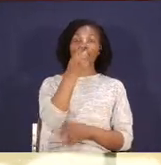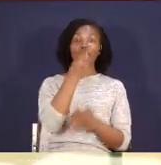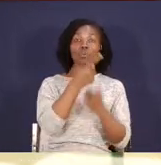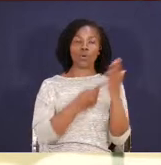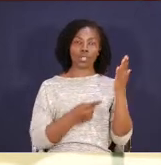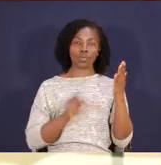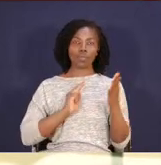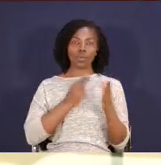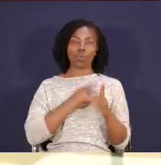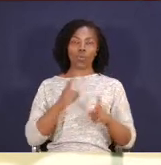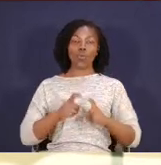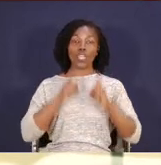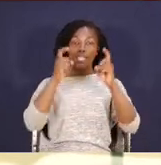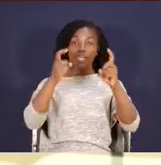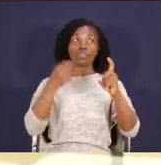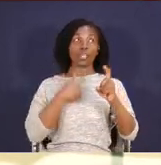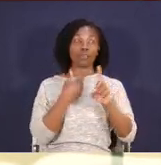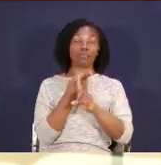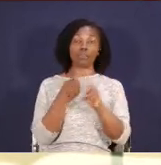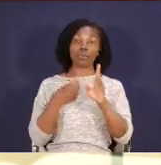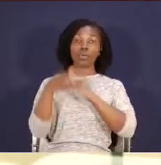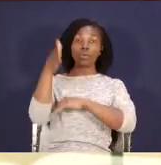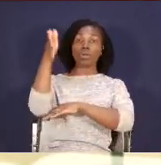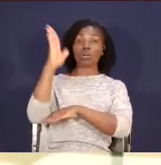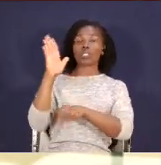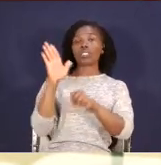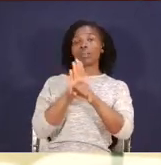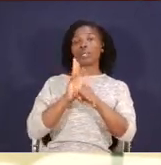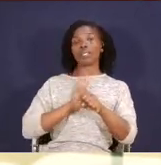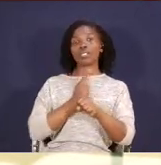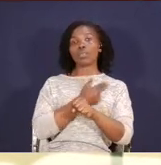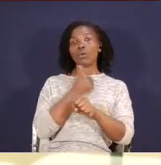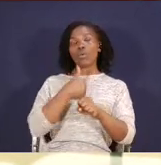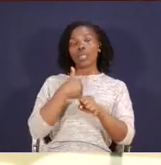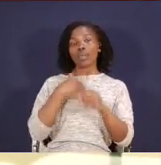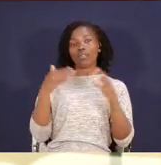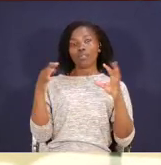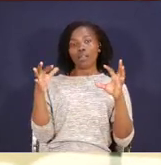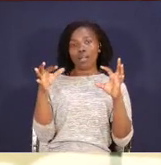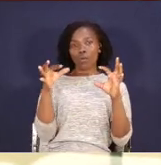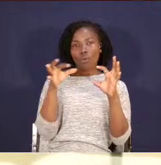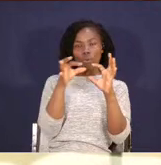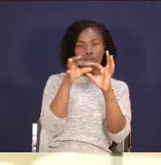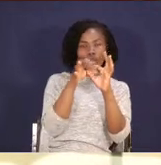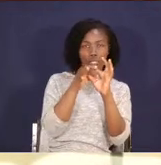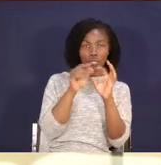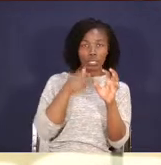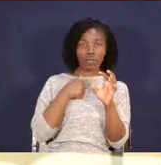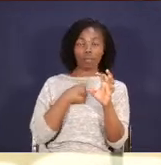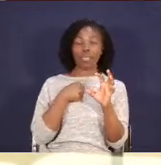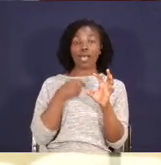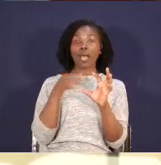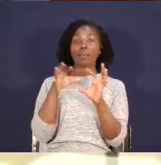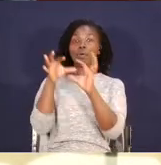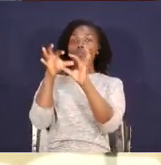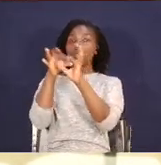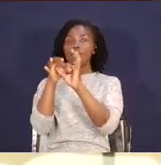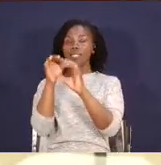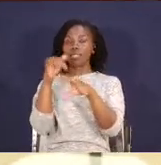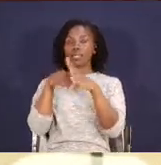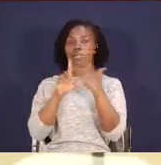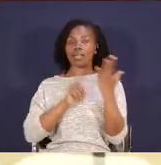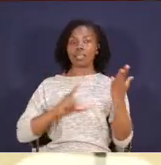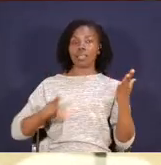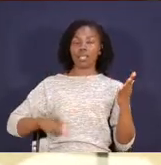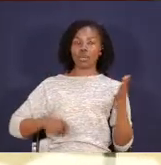are gifted. Out of God's abundance, there is a connection between me. I am plugged into his abundance. And because of that